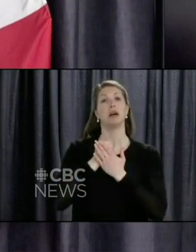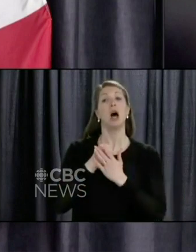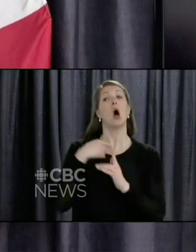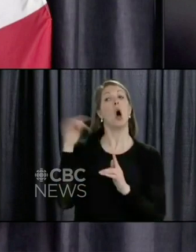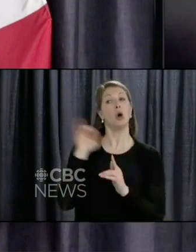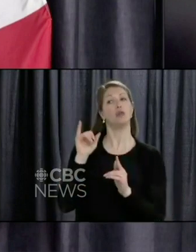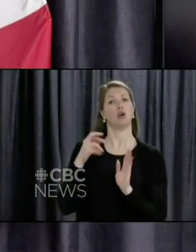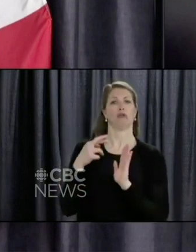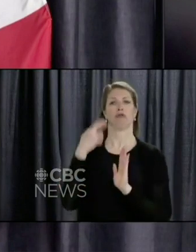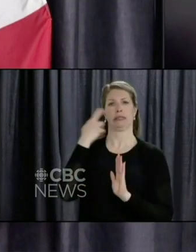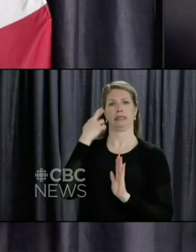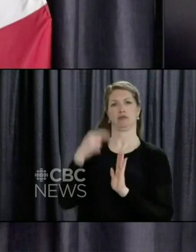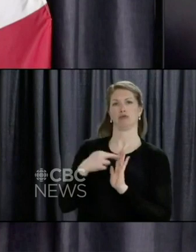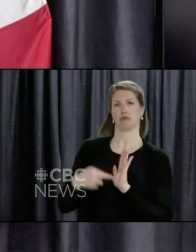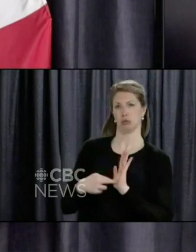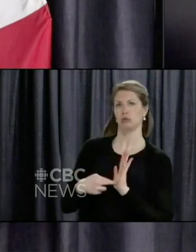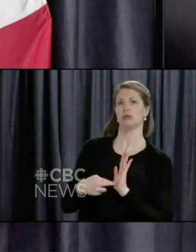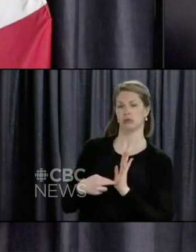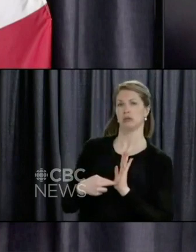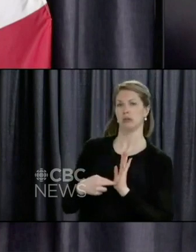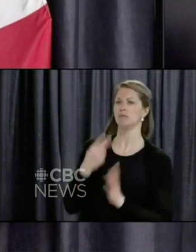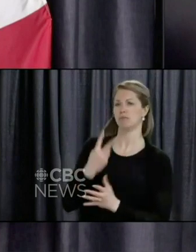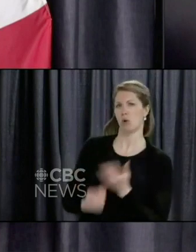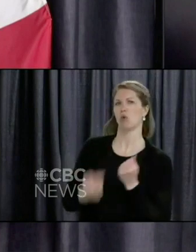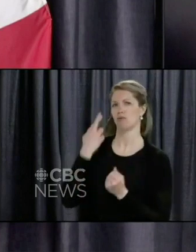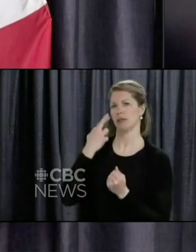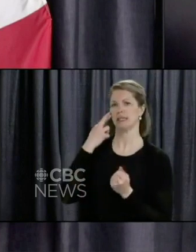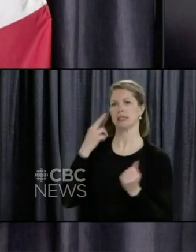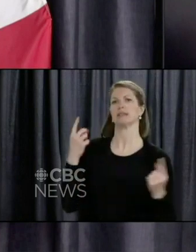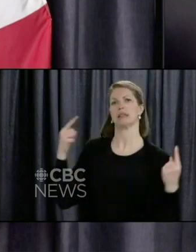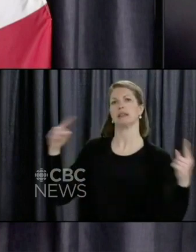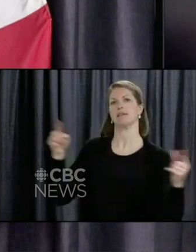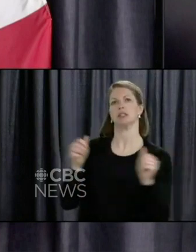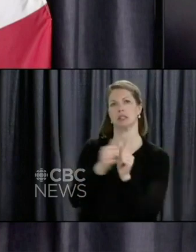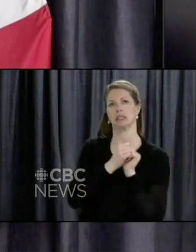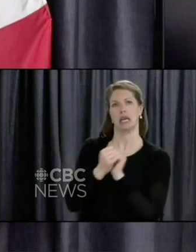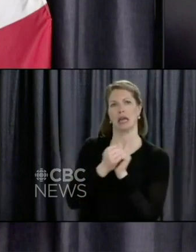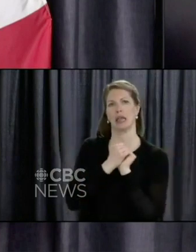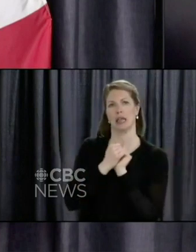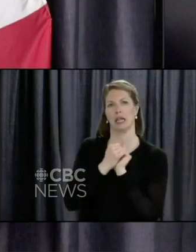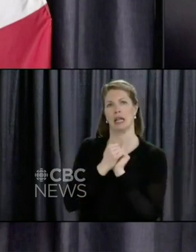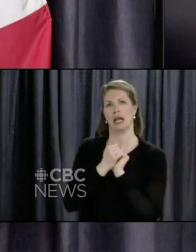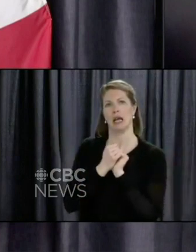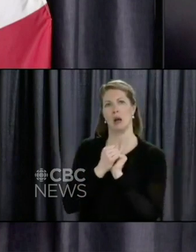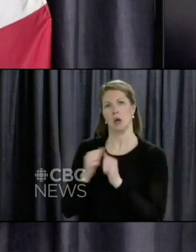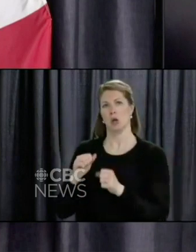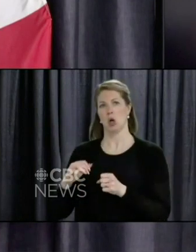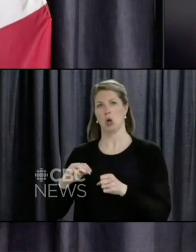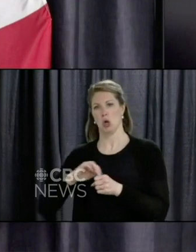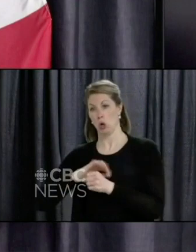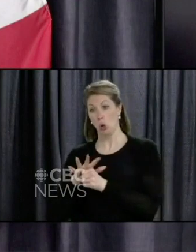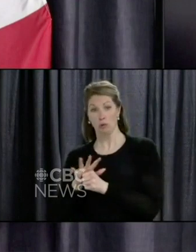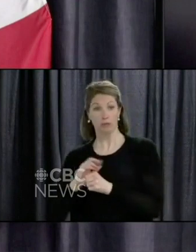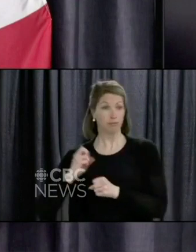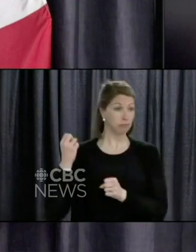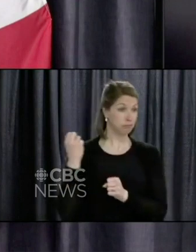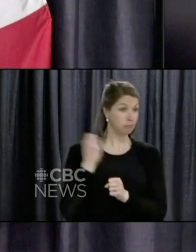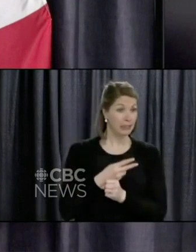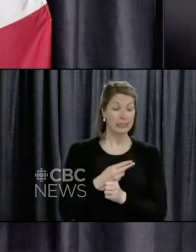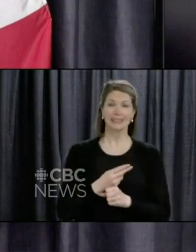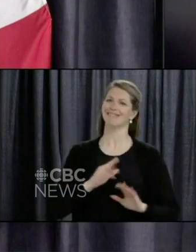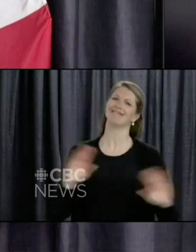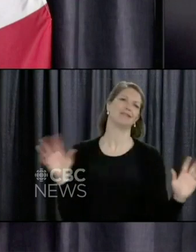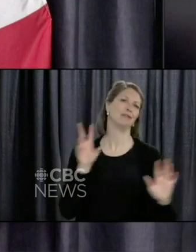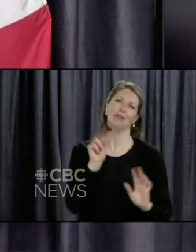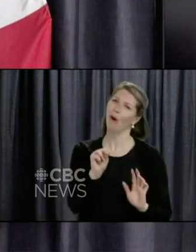health measures, but this by no means is victory. The harder part is when you actually start to reduce the public health measures, when you start